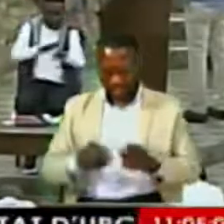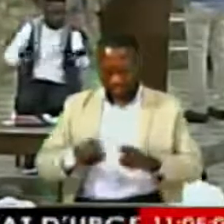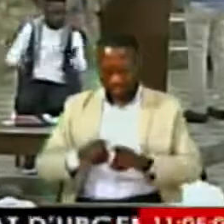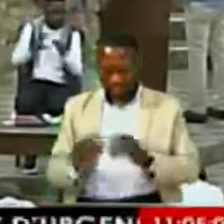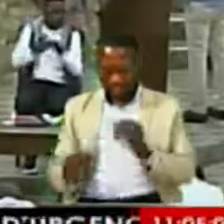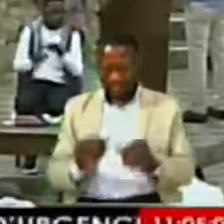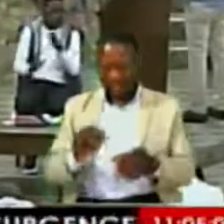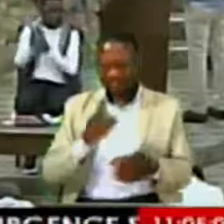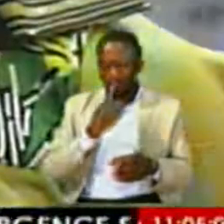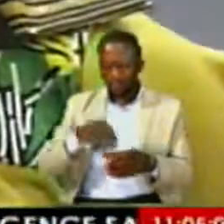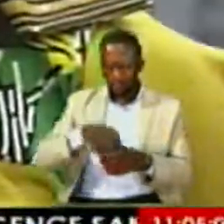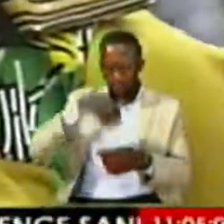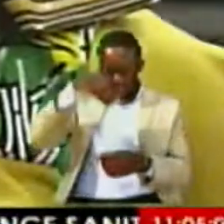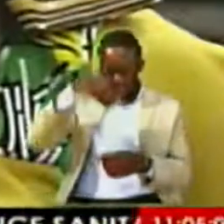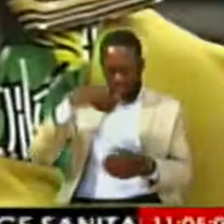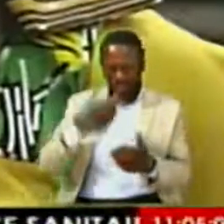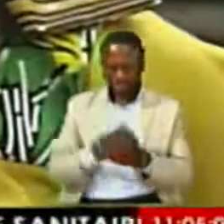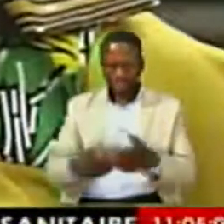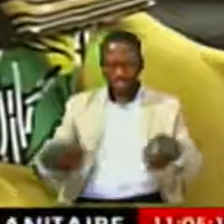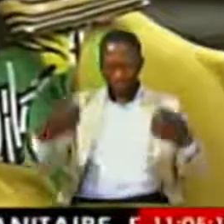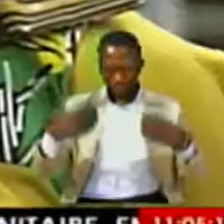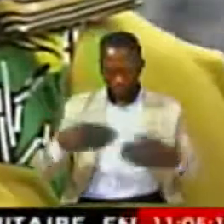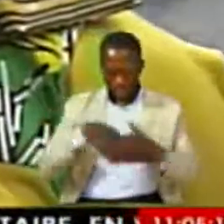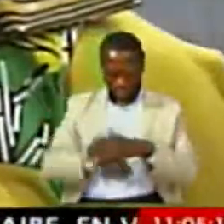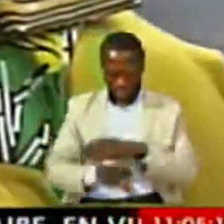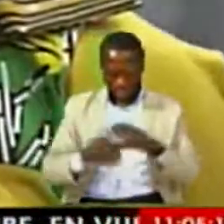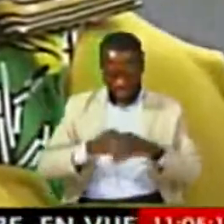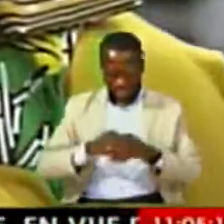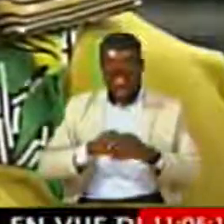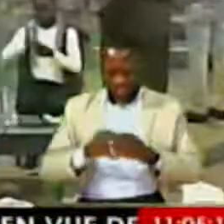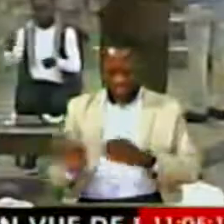Even if you're outside, come to Lord.